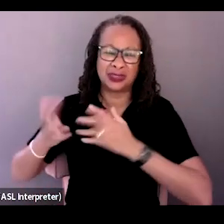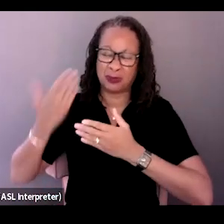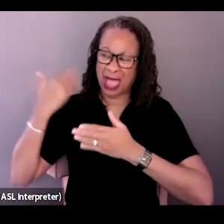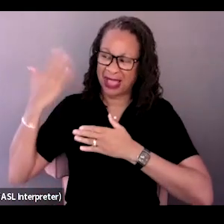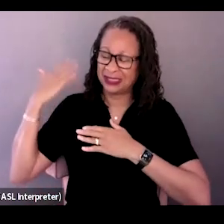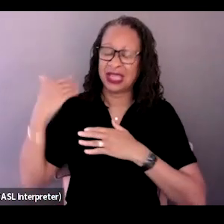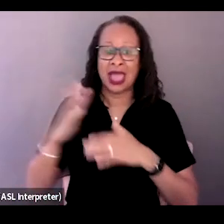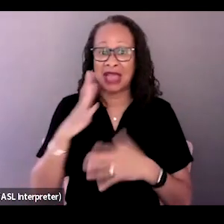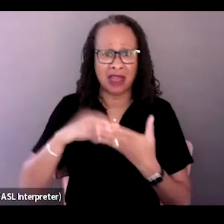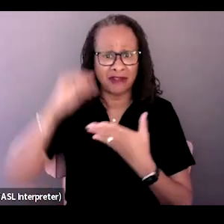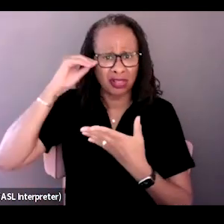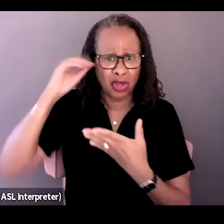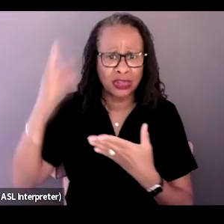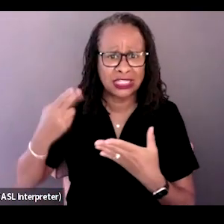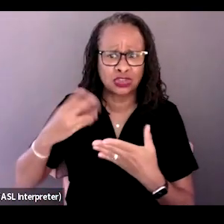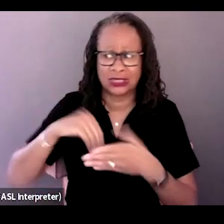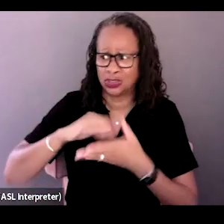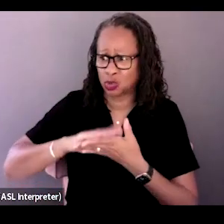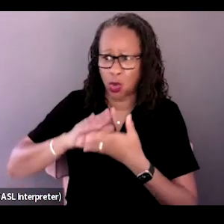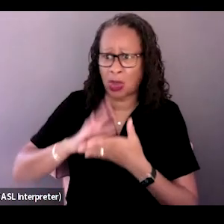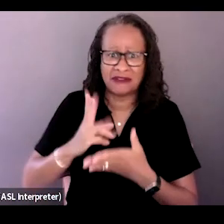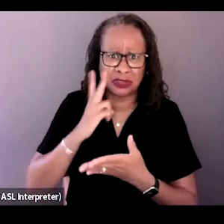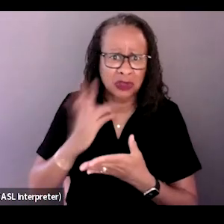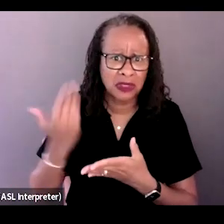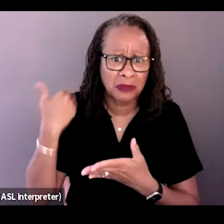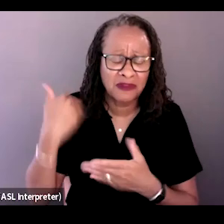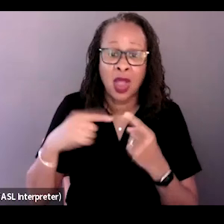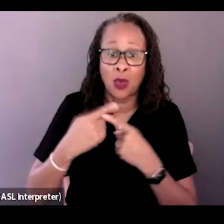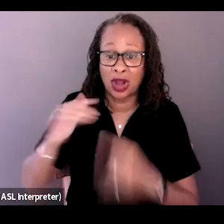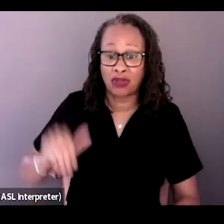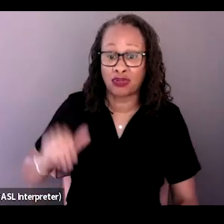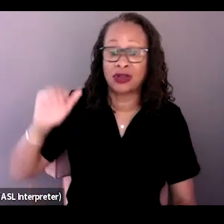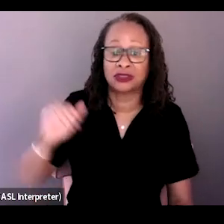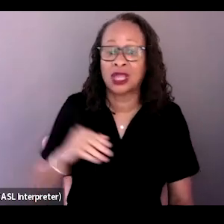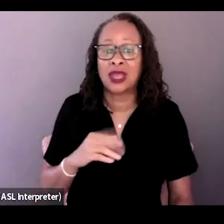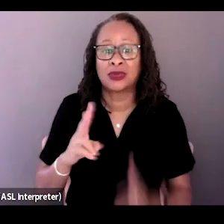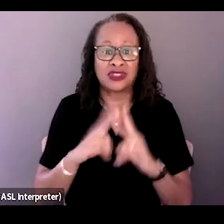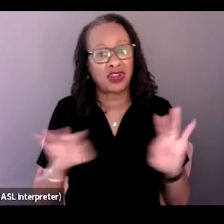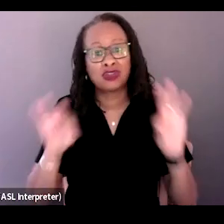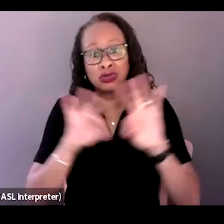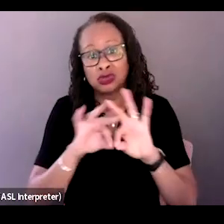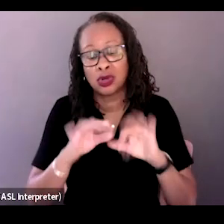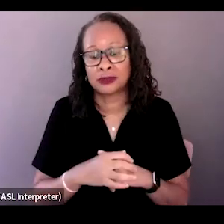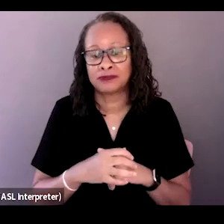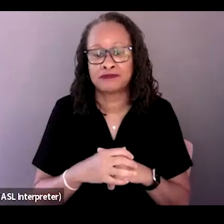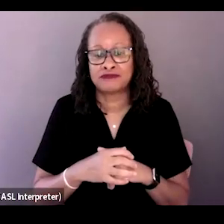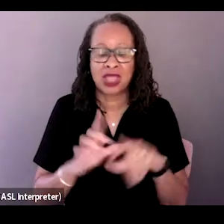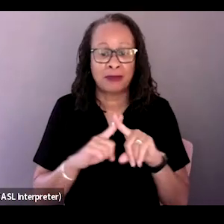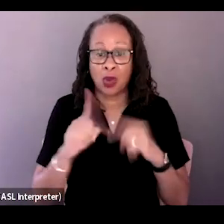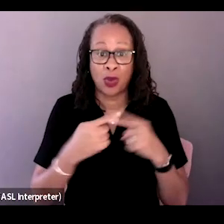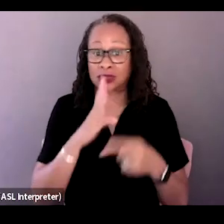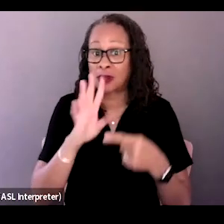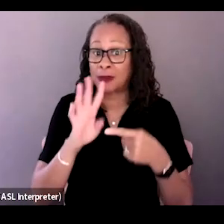never learning that history in my school when I grew up was for me so crucial. But when it comes to the filmmaking